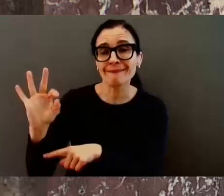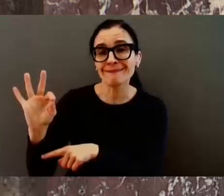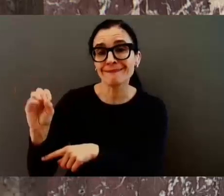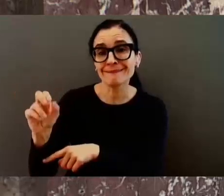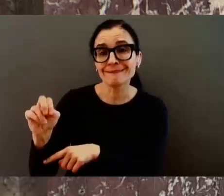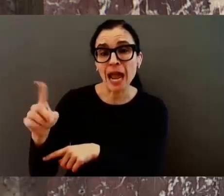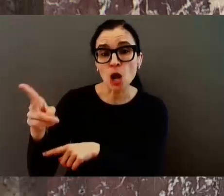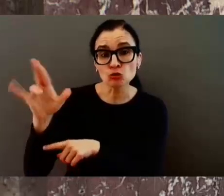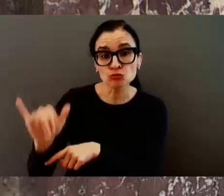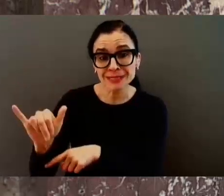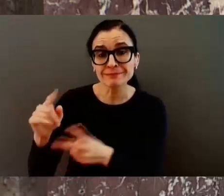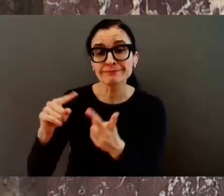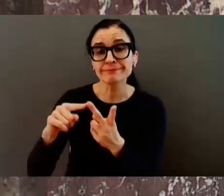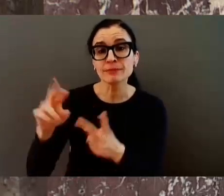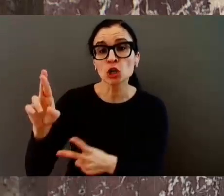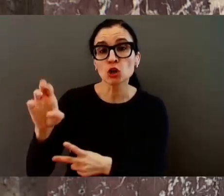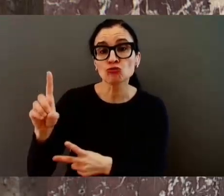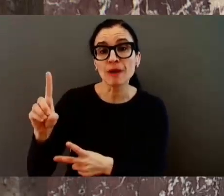government.